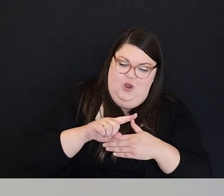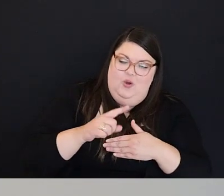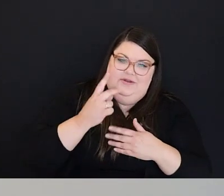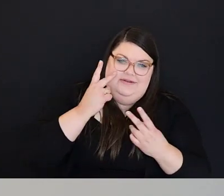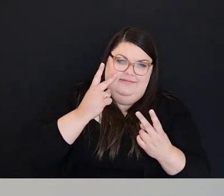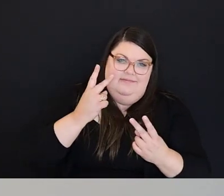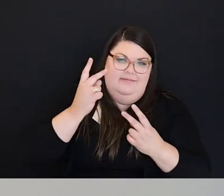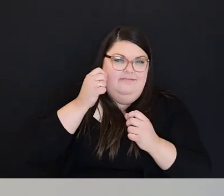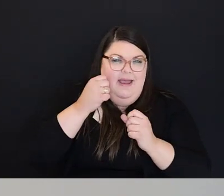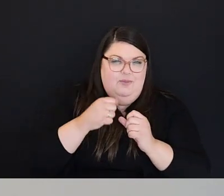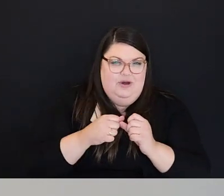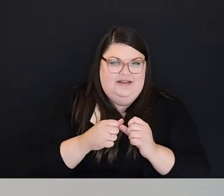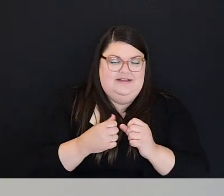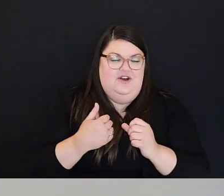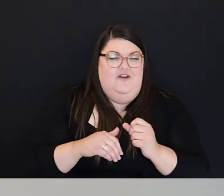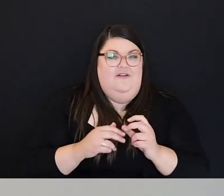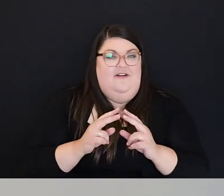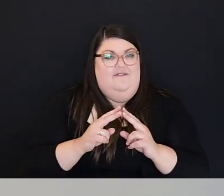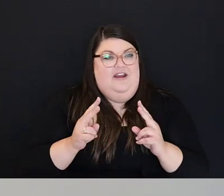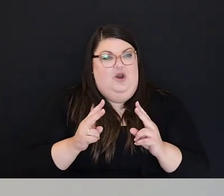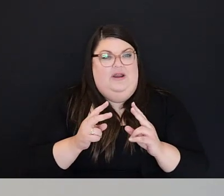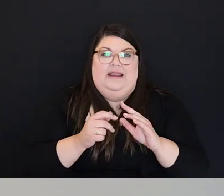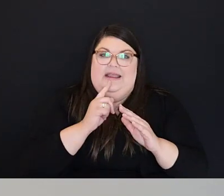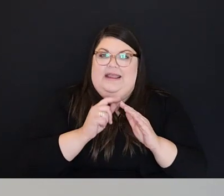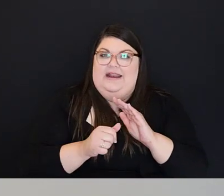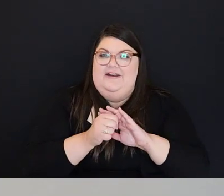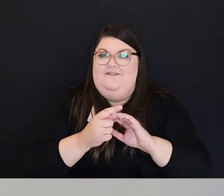memories that are incredibly hidden from me,